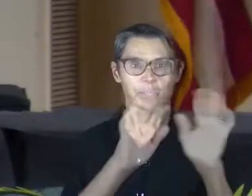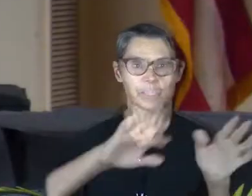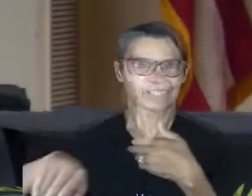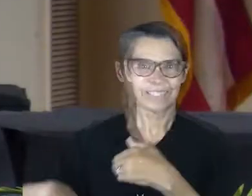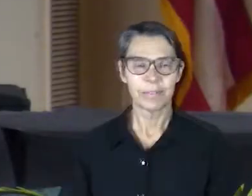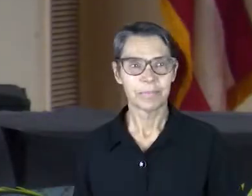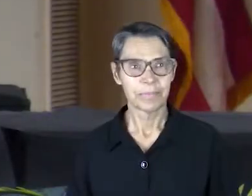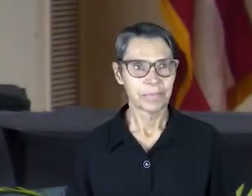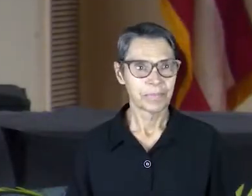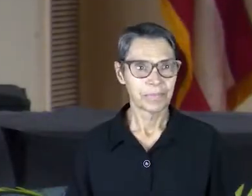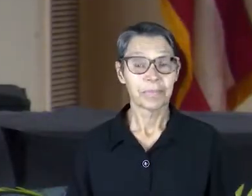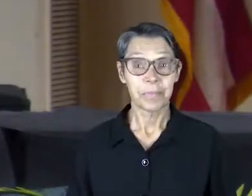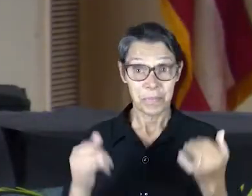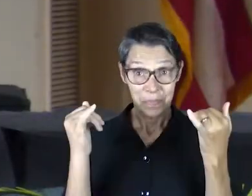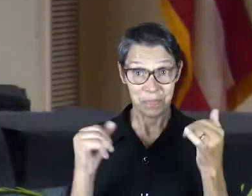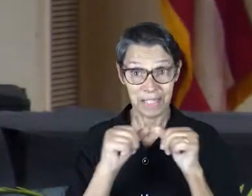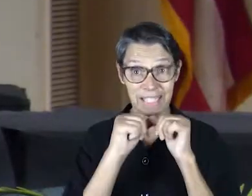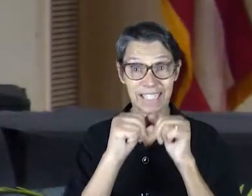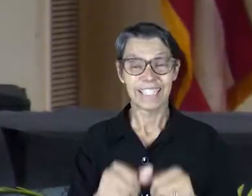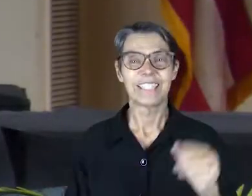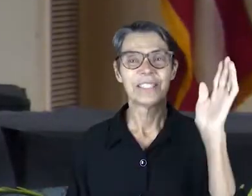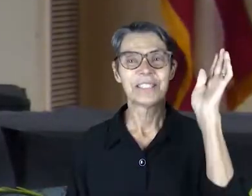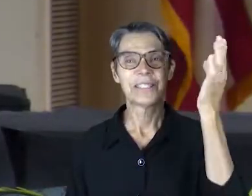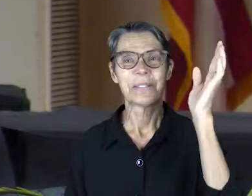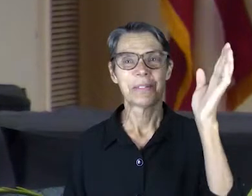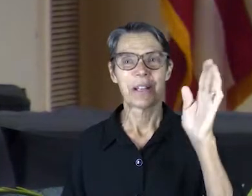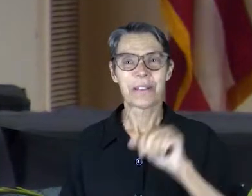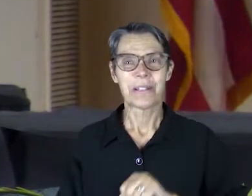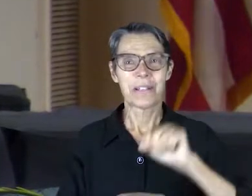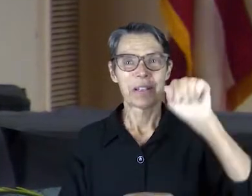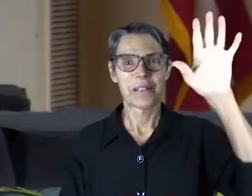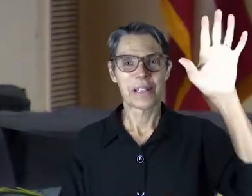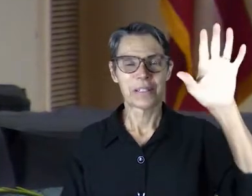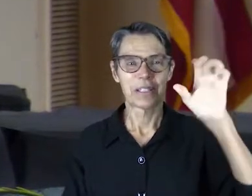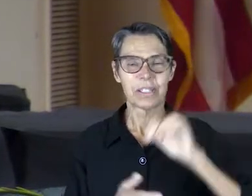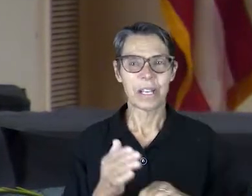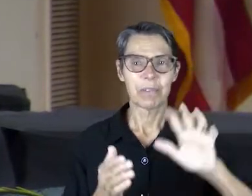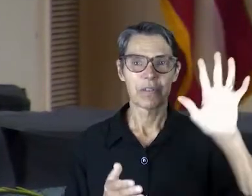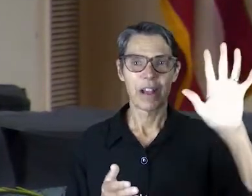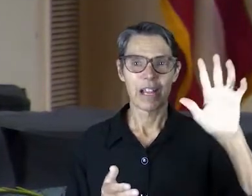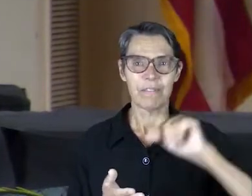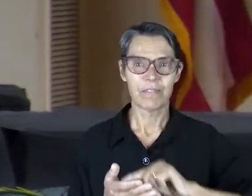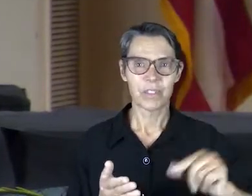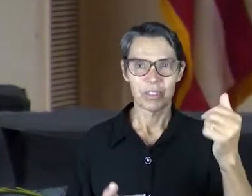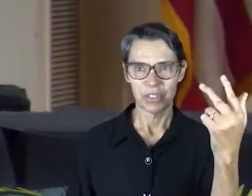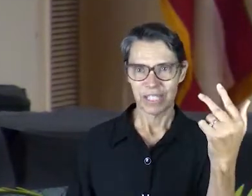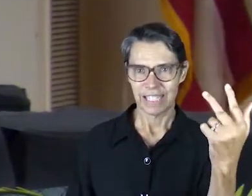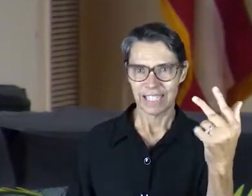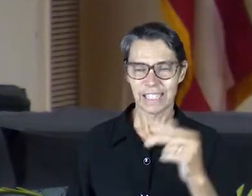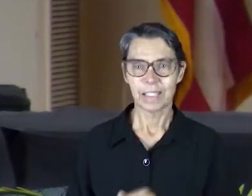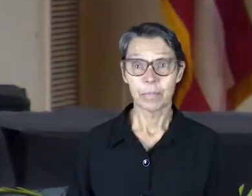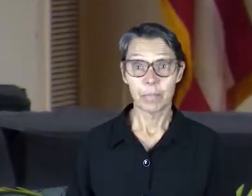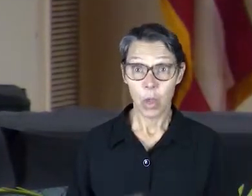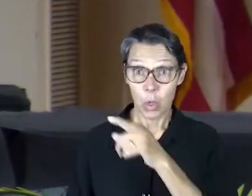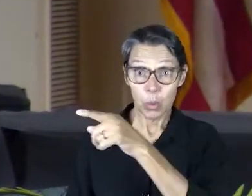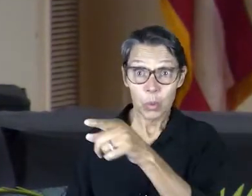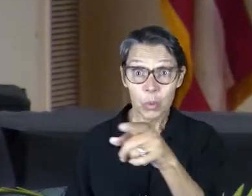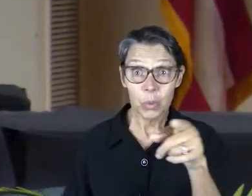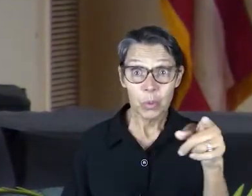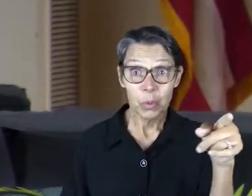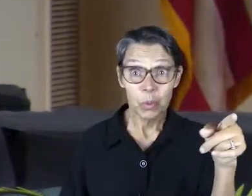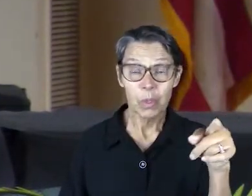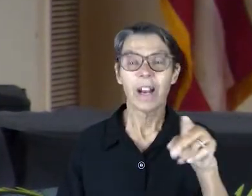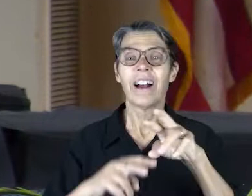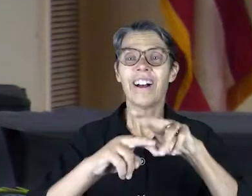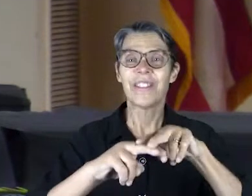Continuing today to read from the Sermon of the Mount, chapter 5, beginning in verse 13. You are the salt of the earth. But